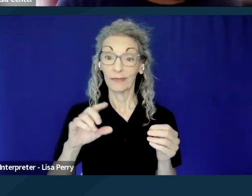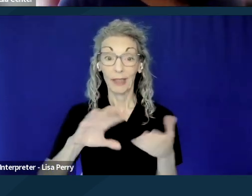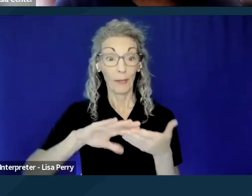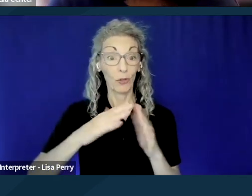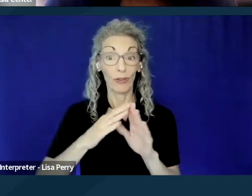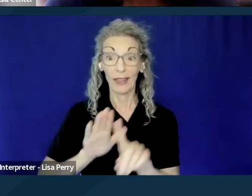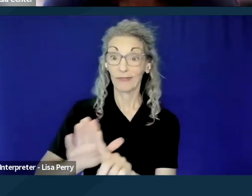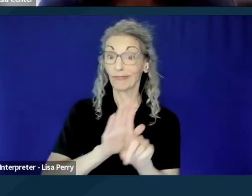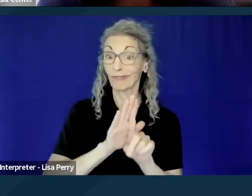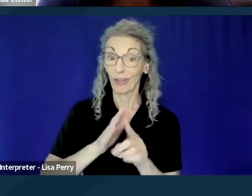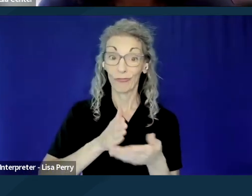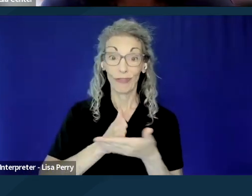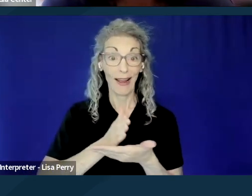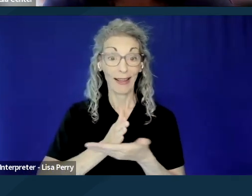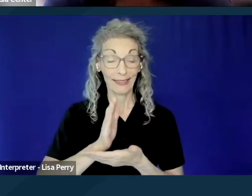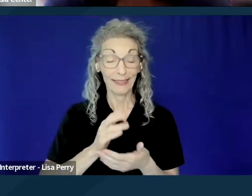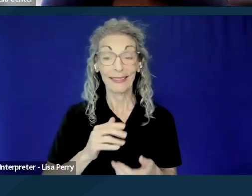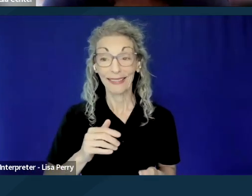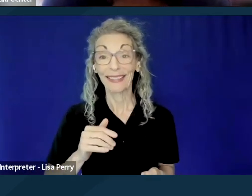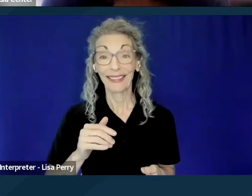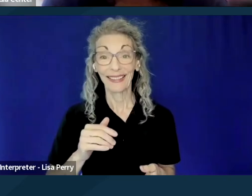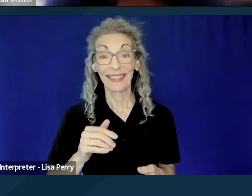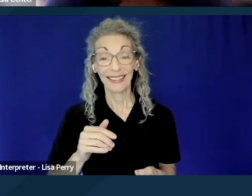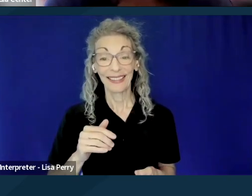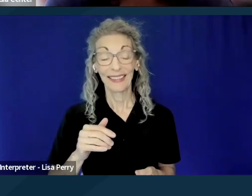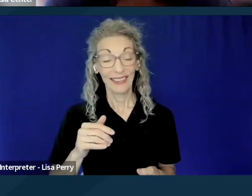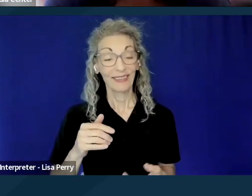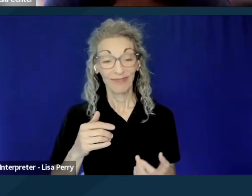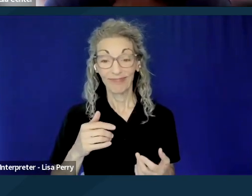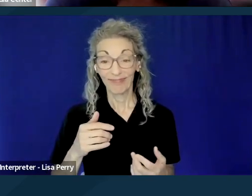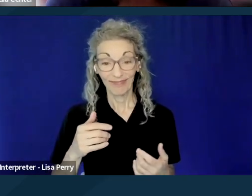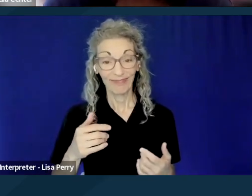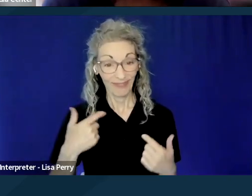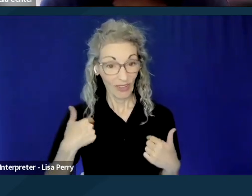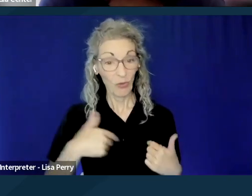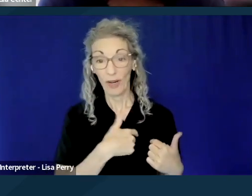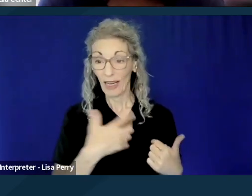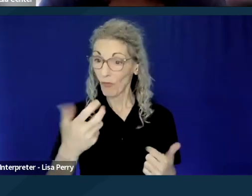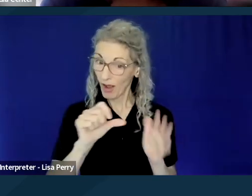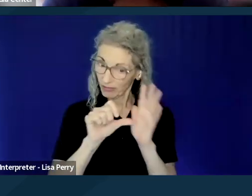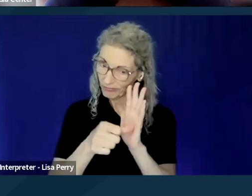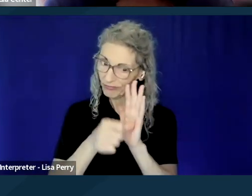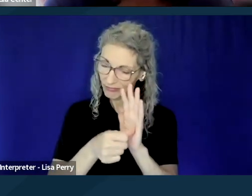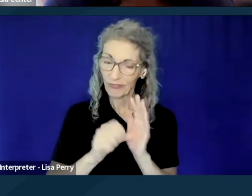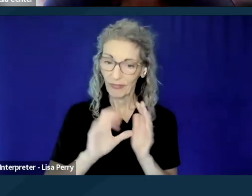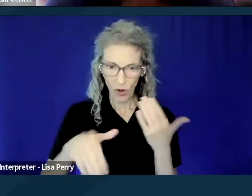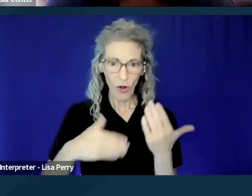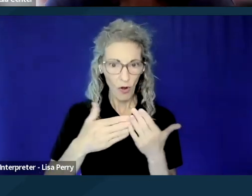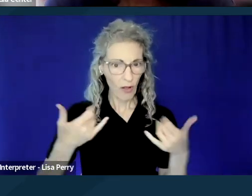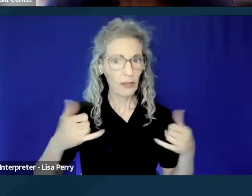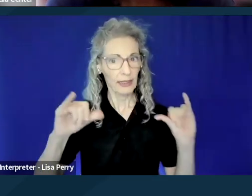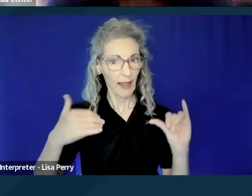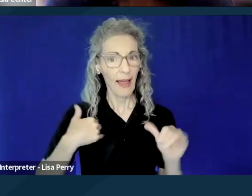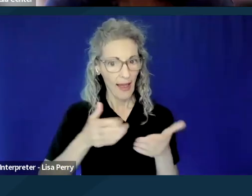communities. And we want to reinforce that we all still have rights under our